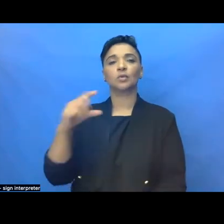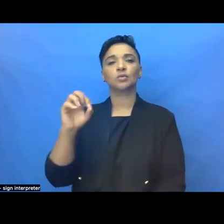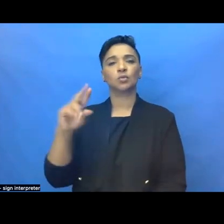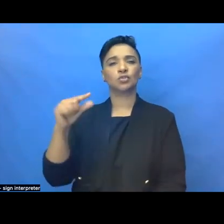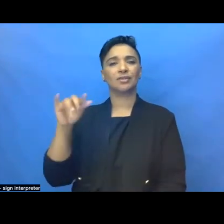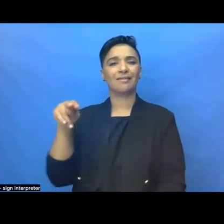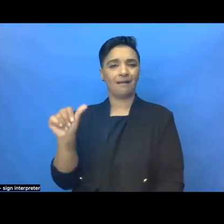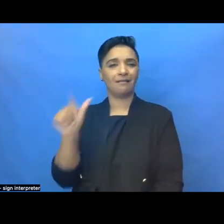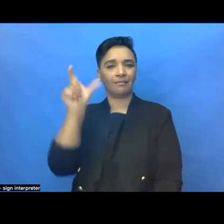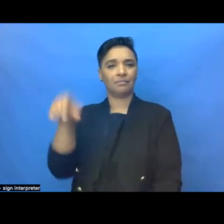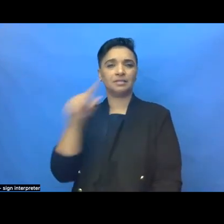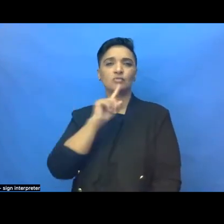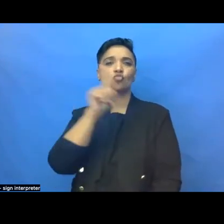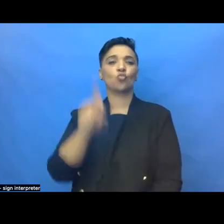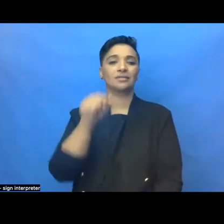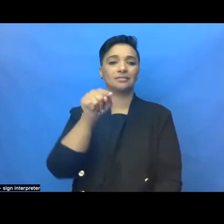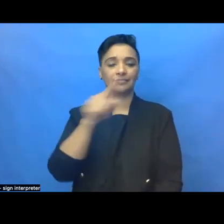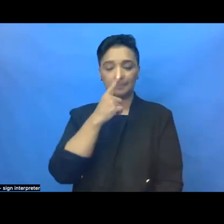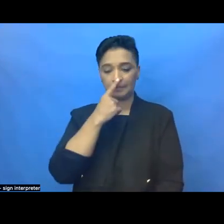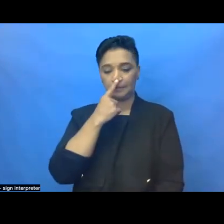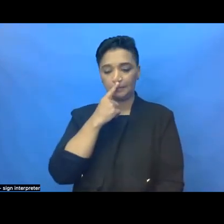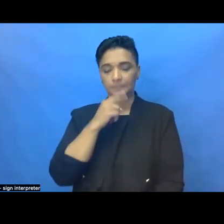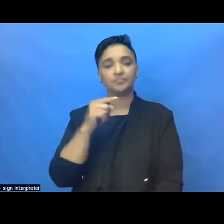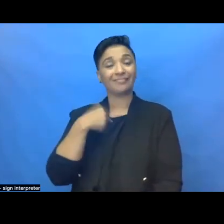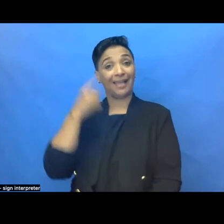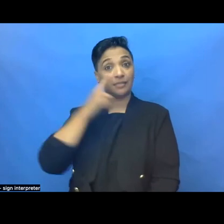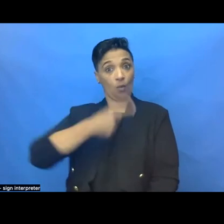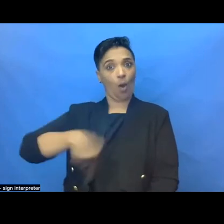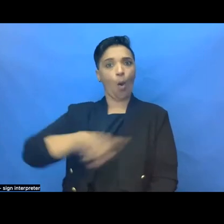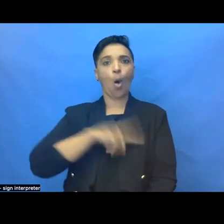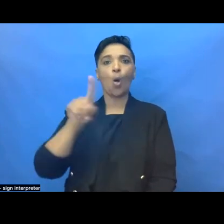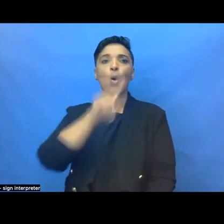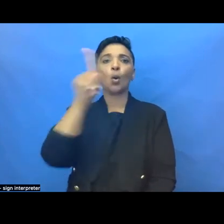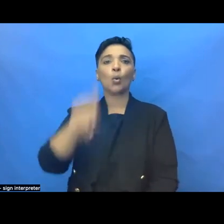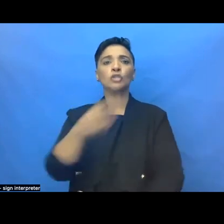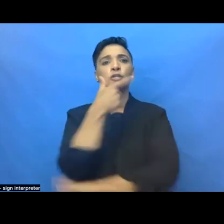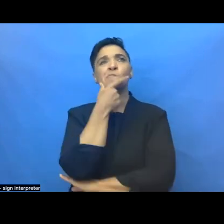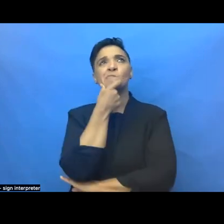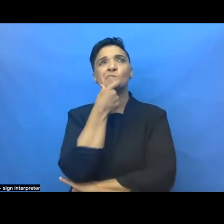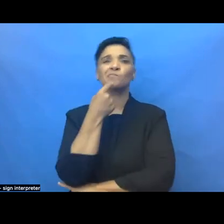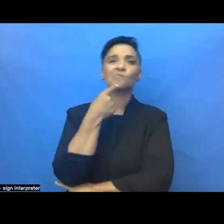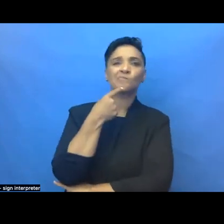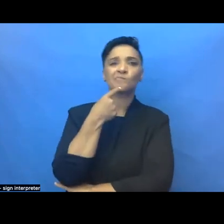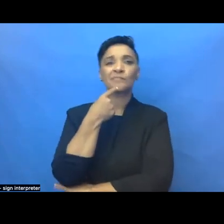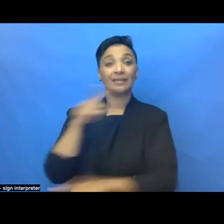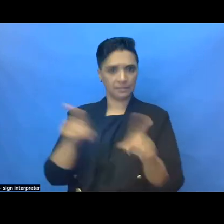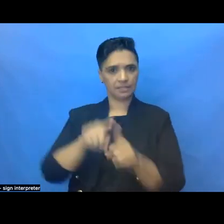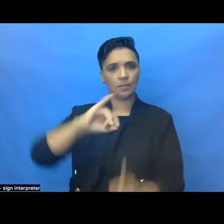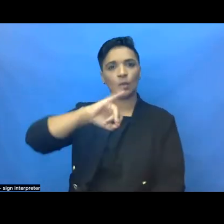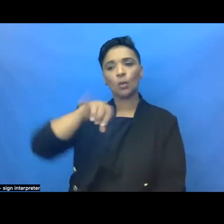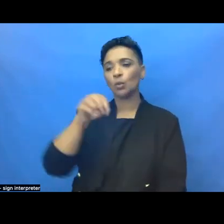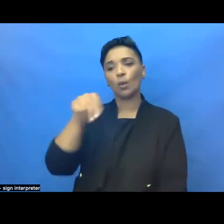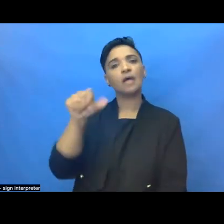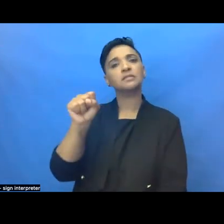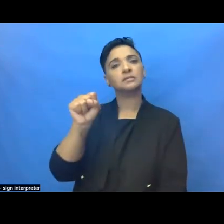I think that's something that we all are asking ourselves about. And Jonas, may I ask you please